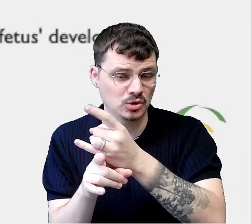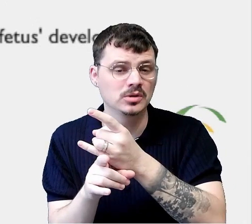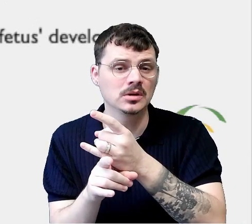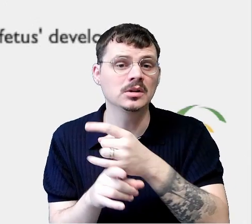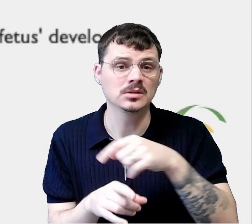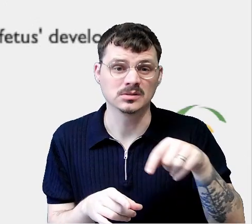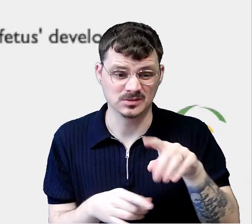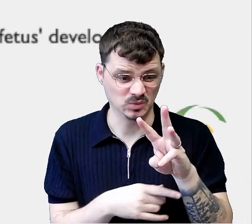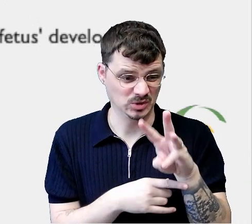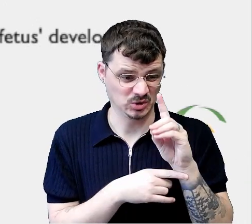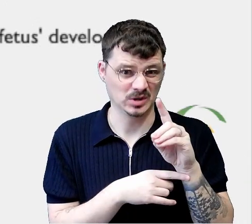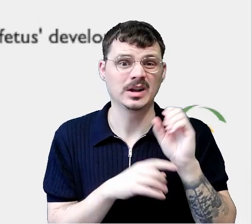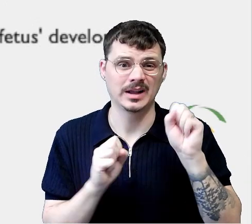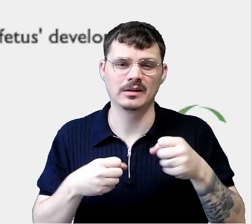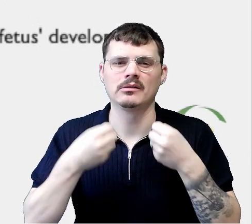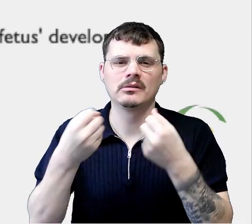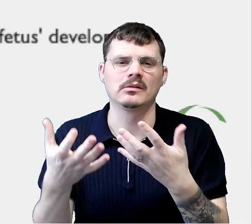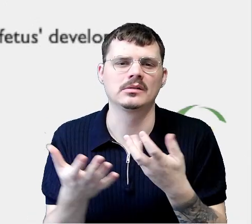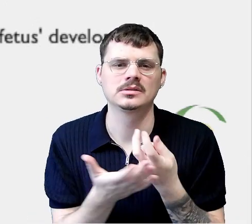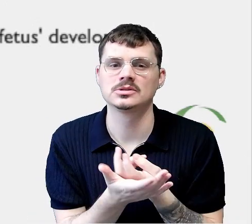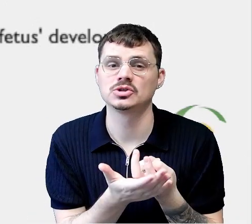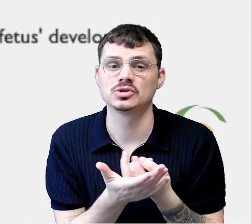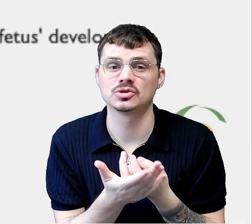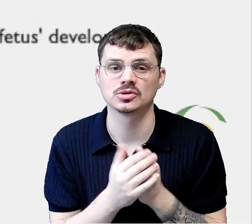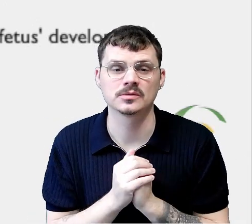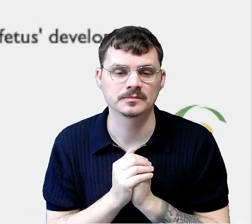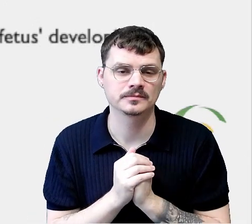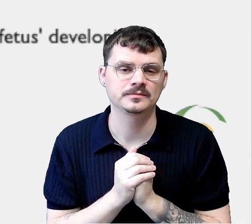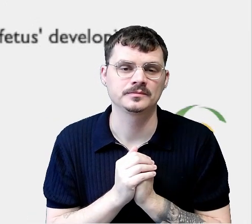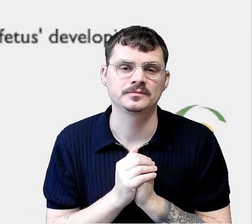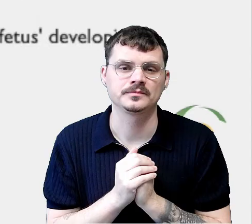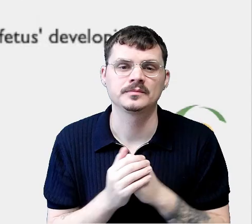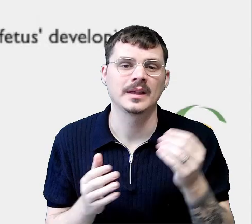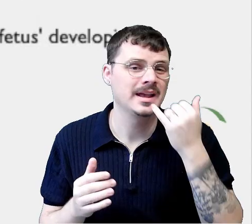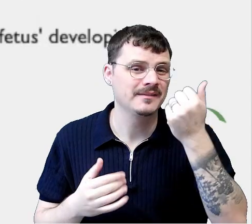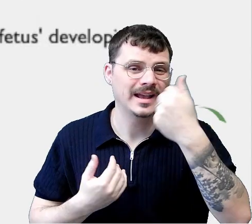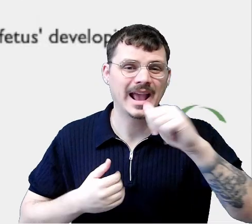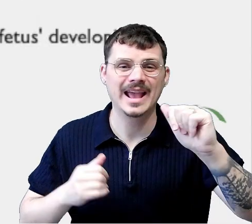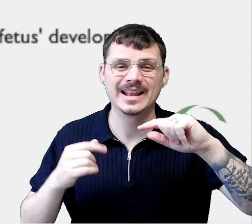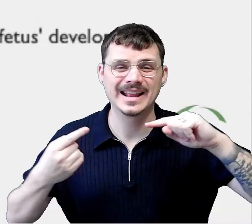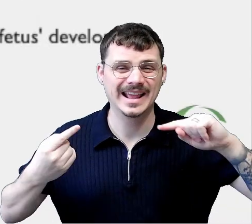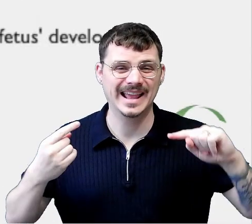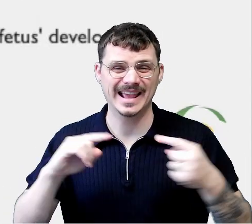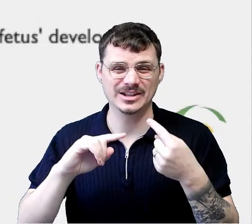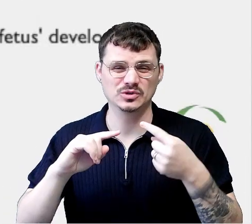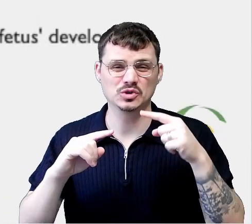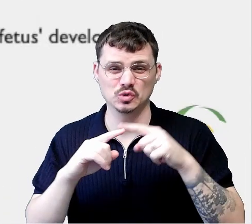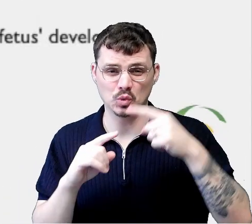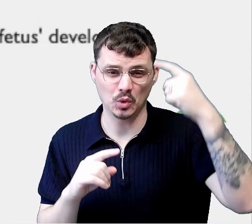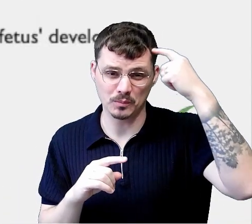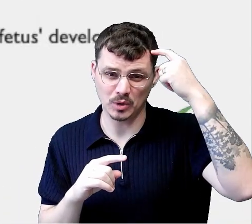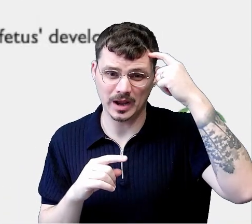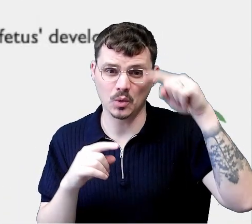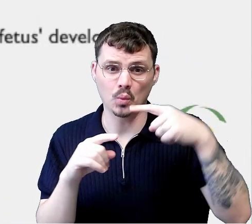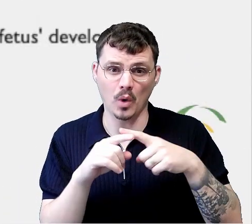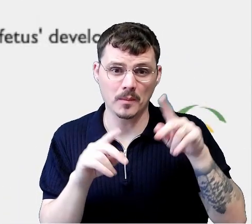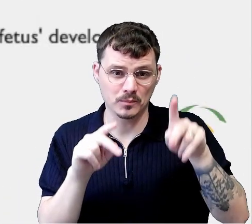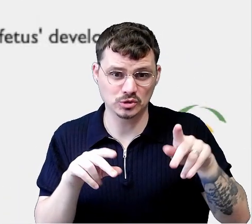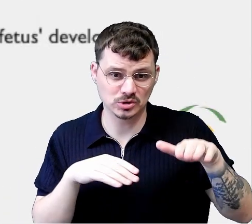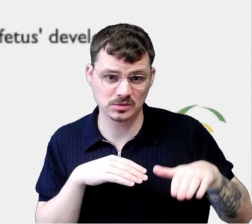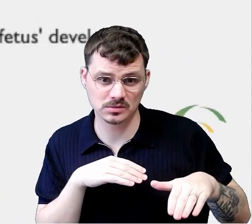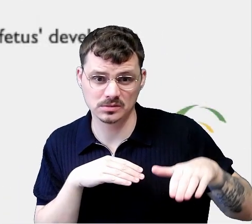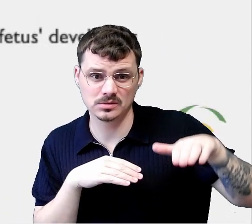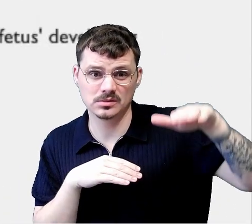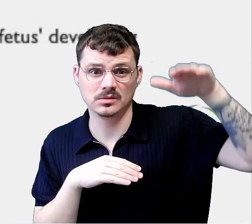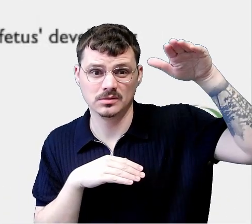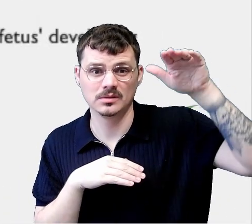a vulnerability to develop seizures. And if there's any injury to the person's brain when they're in development, that